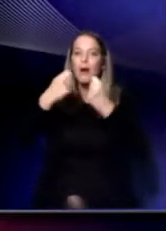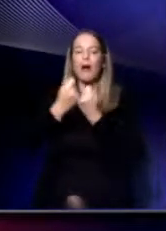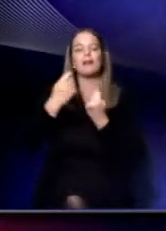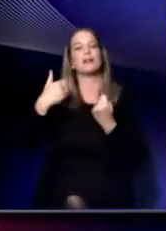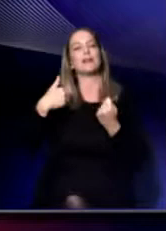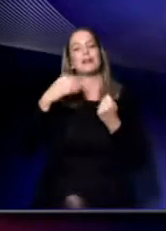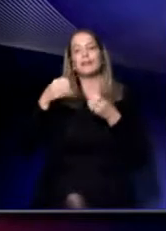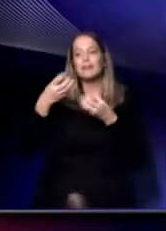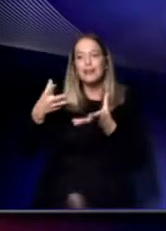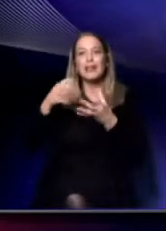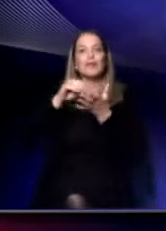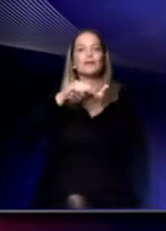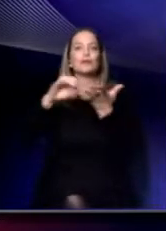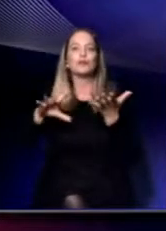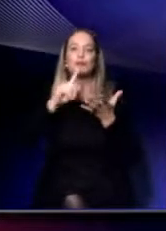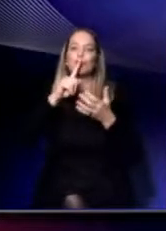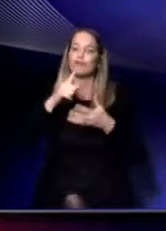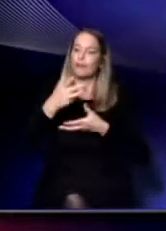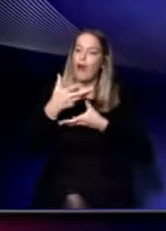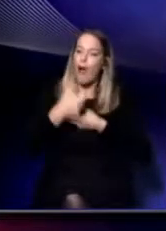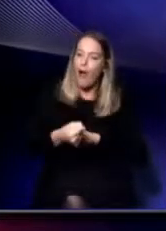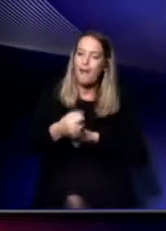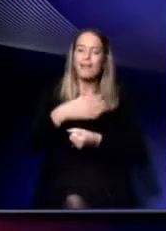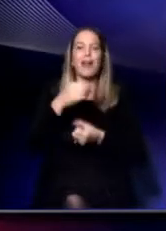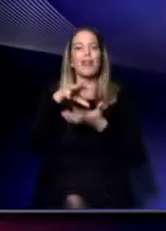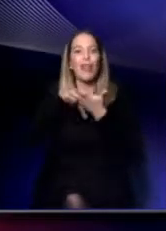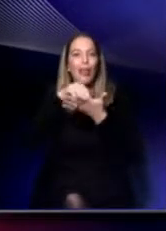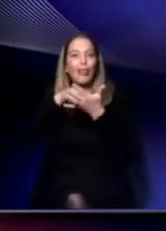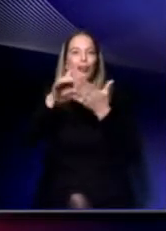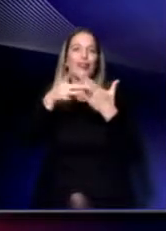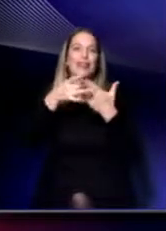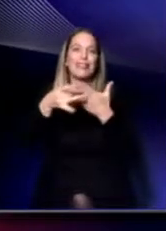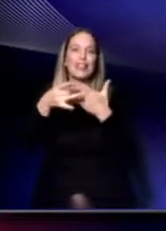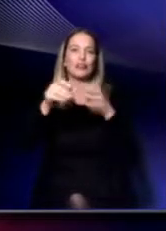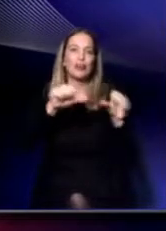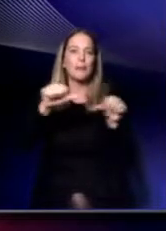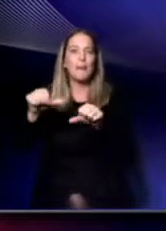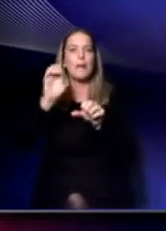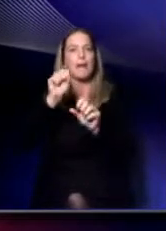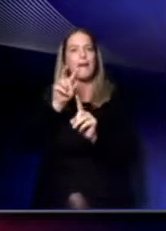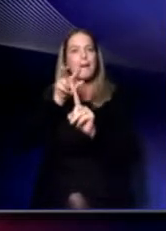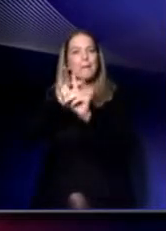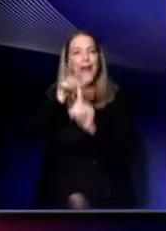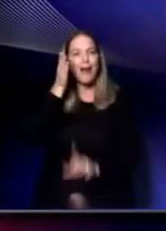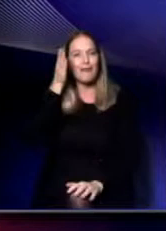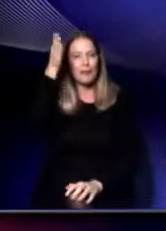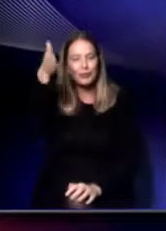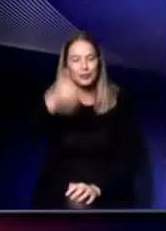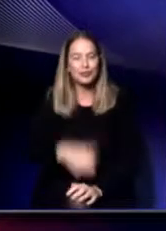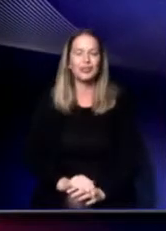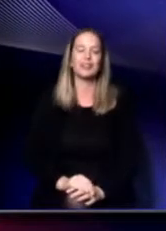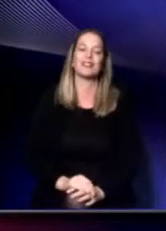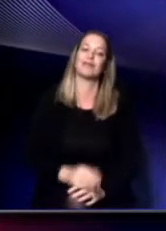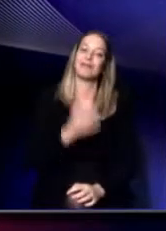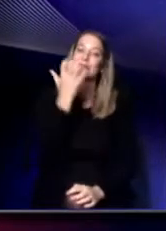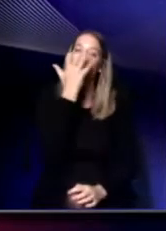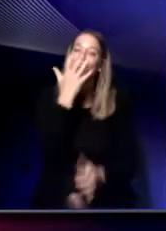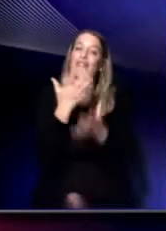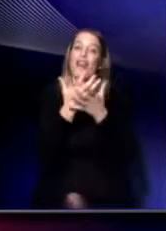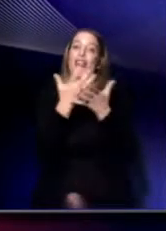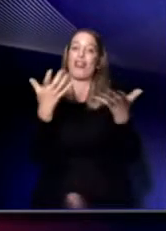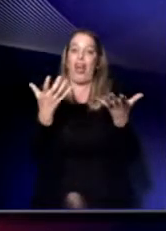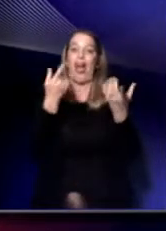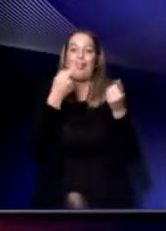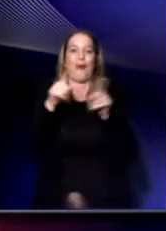that they can apply in the real world. So we're very happy about that. Several other things, there's a lot that's going